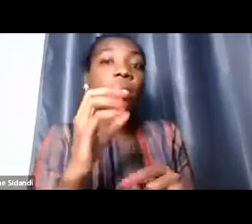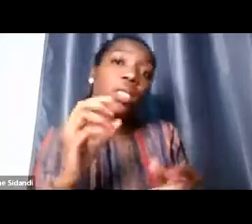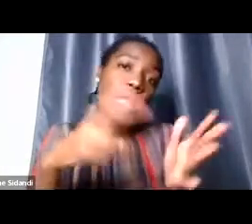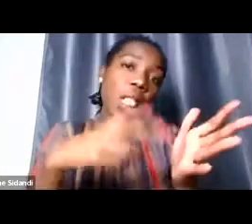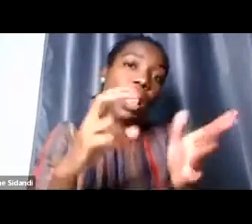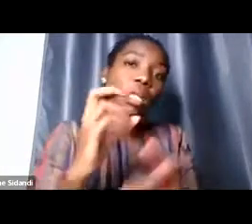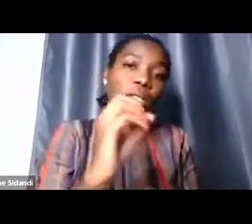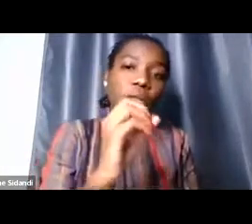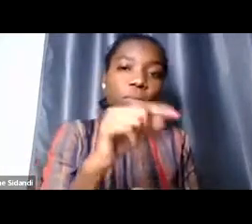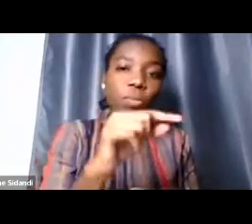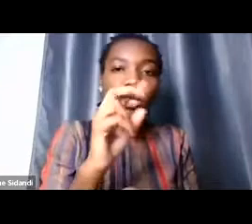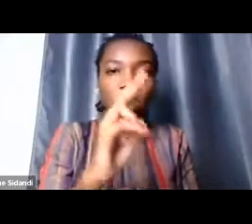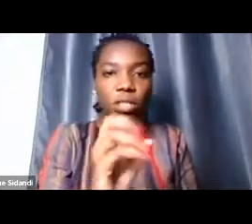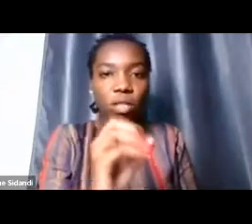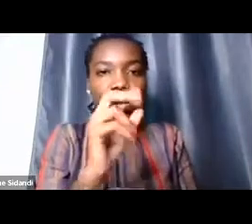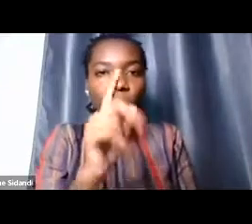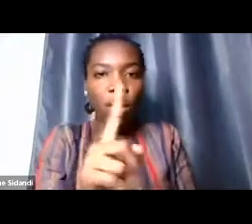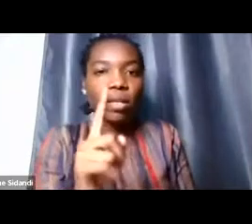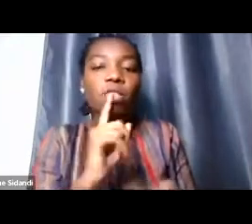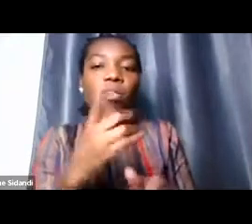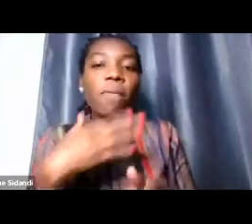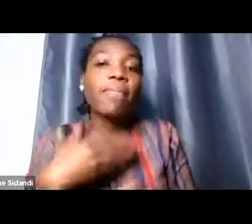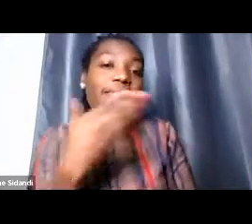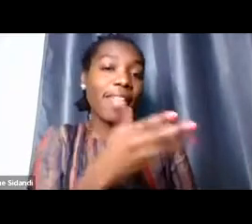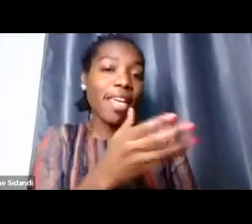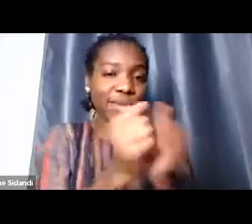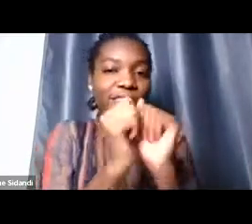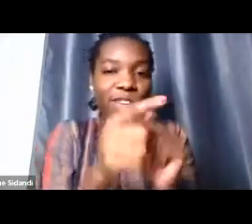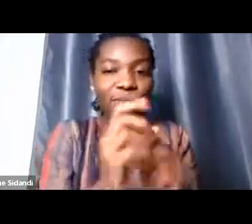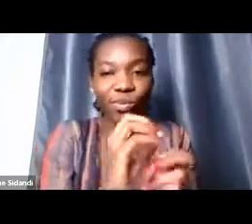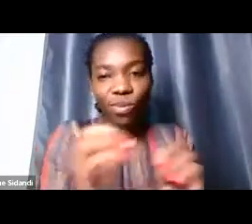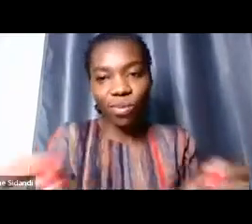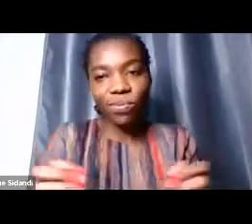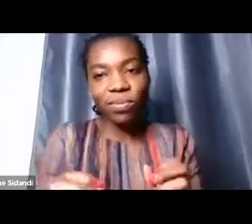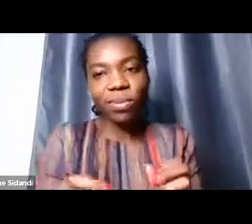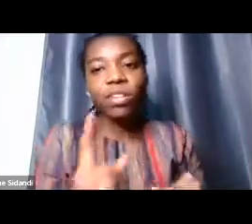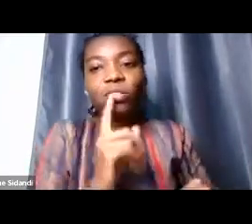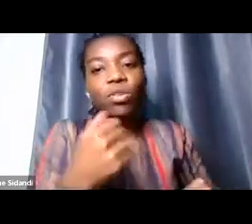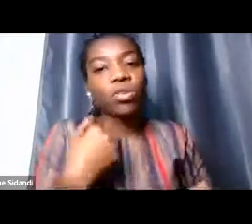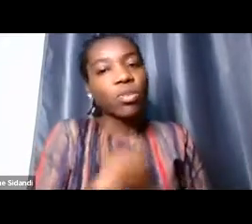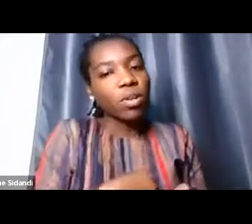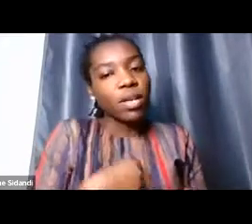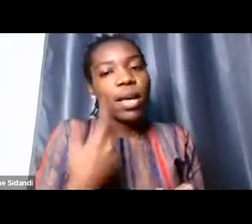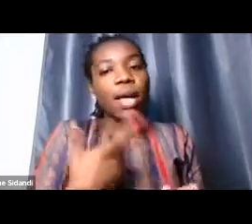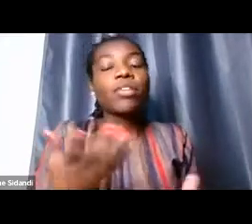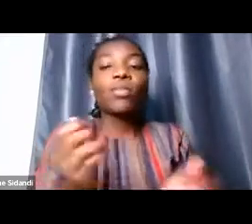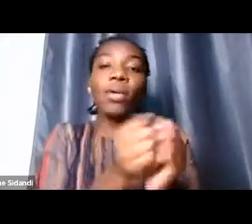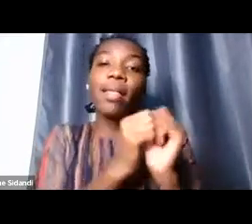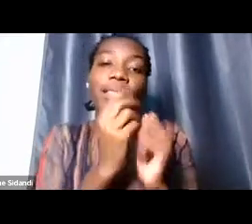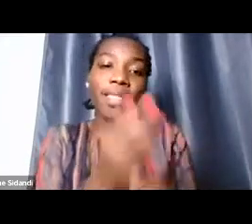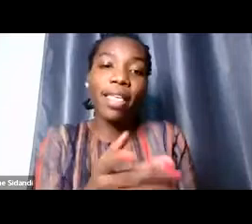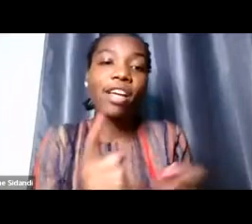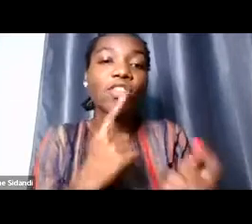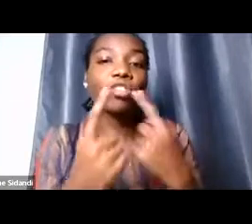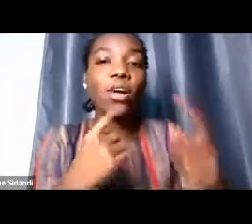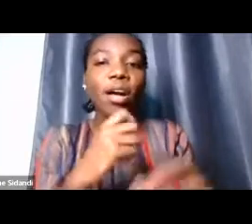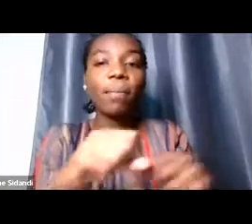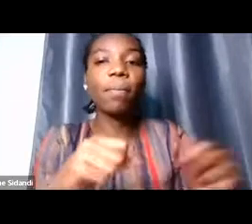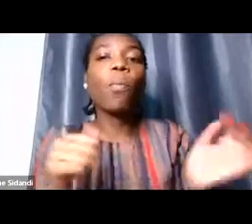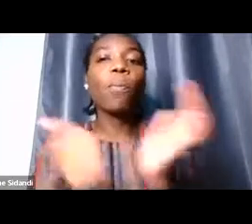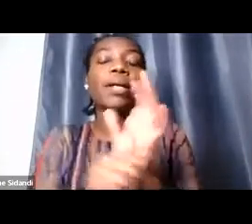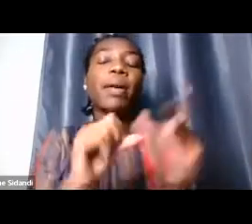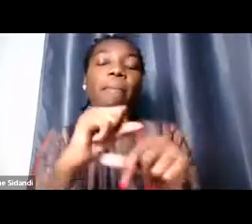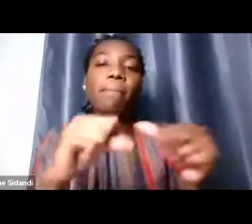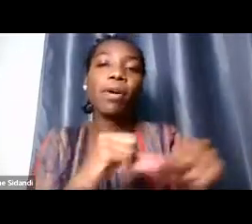I was not able to be here with you. And so here we are talking about matters